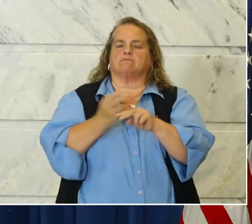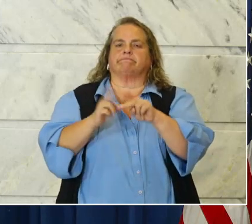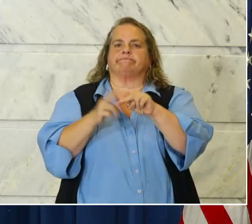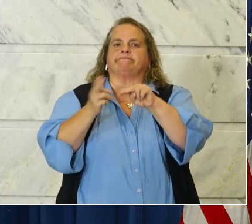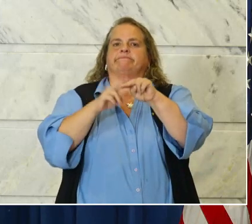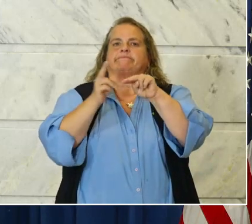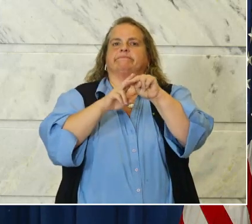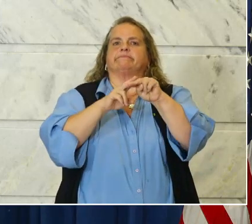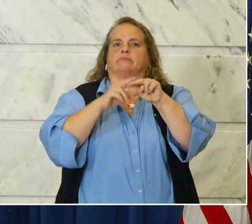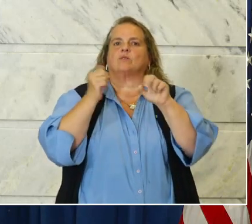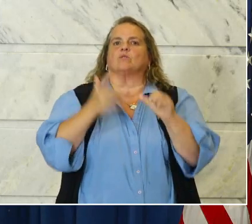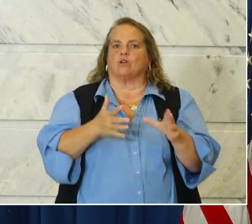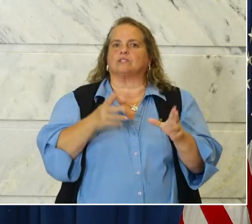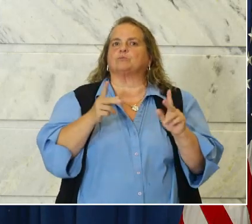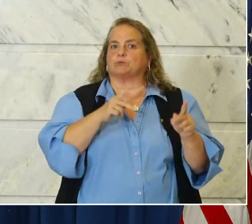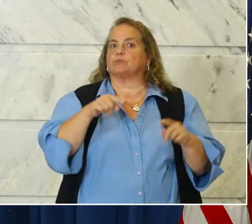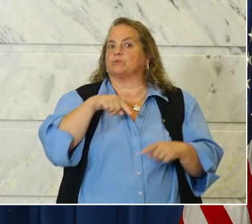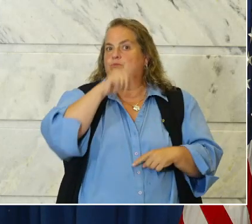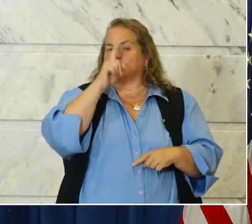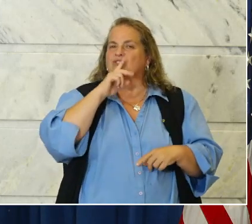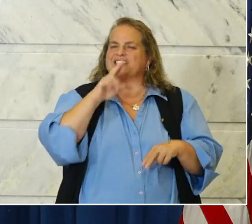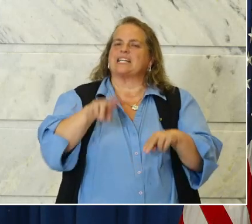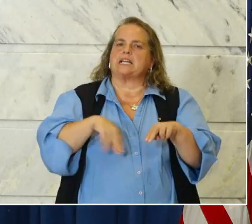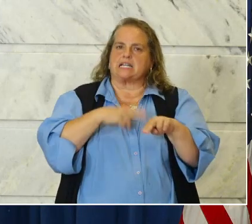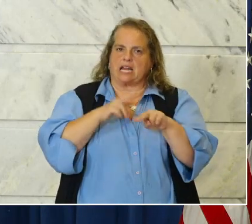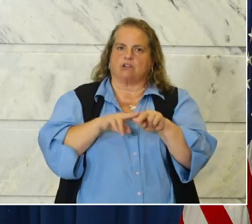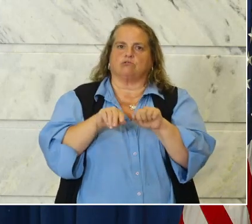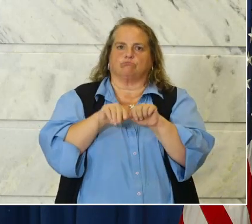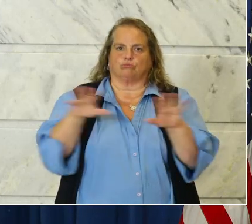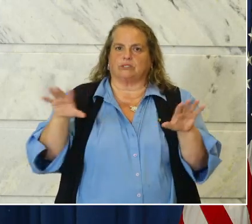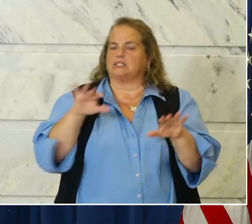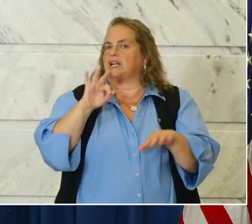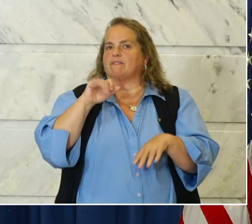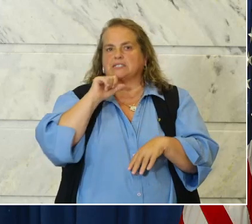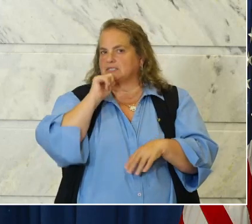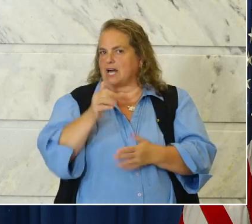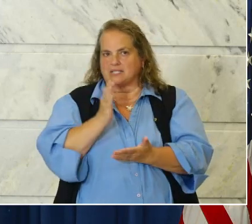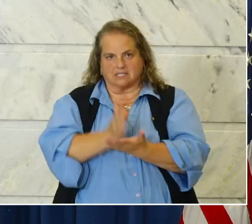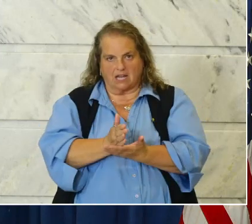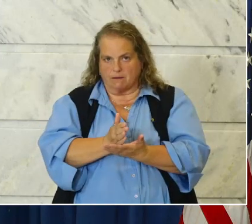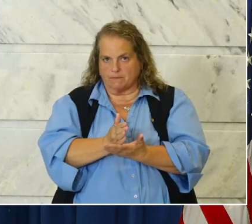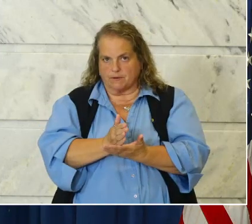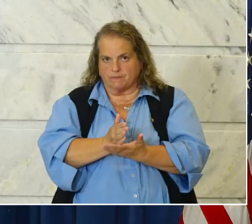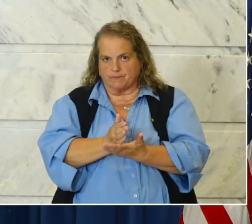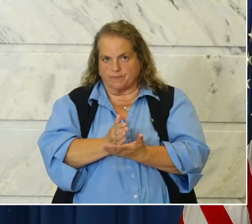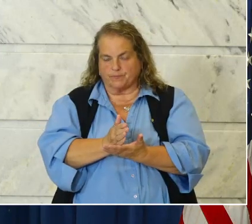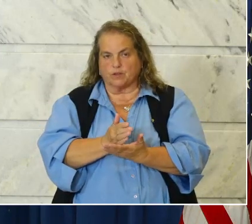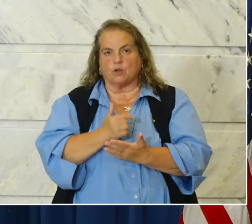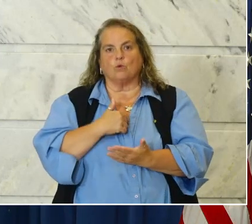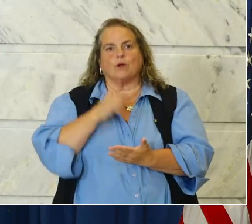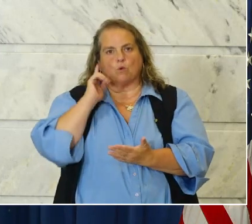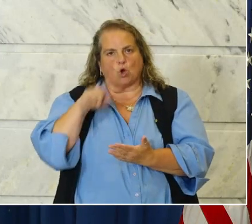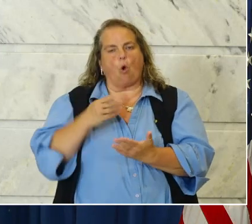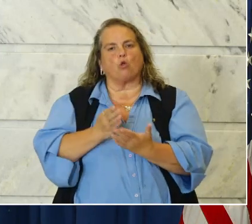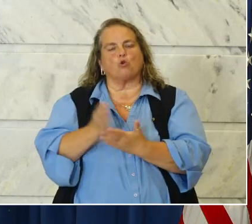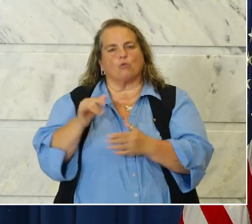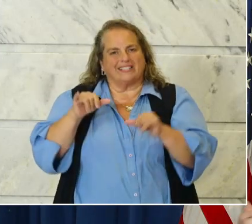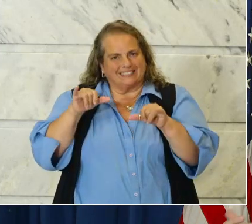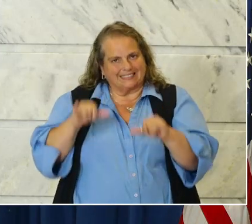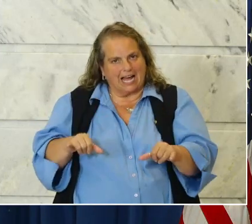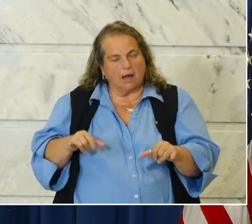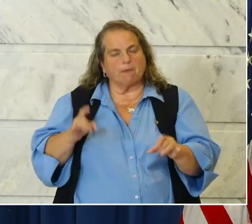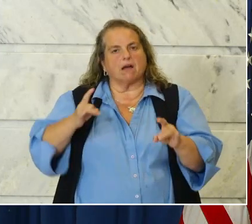know we're in a natural progression that if it's not stopped, will mean we'll go through the same